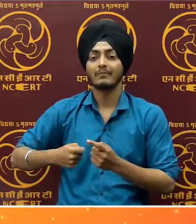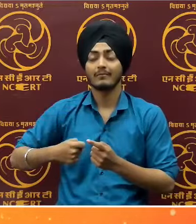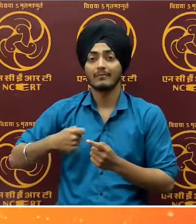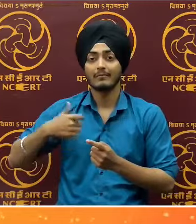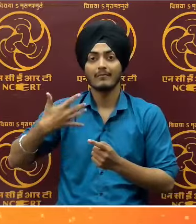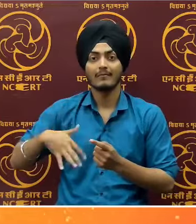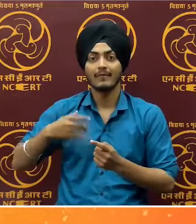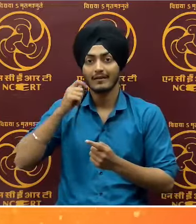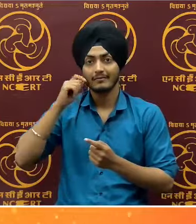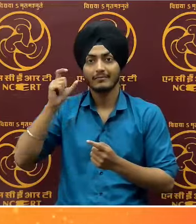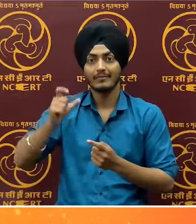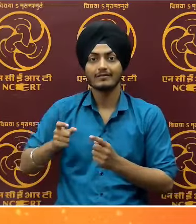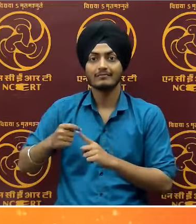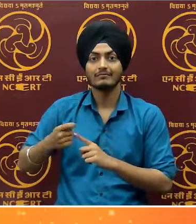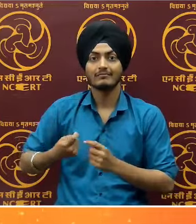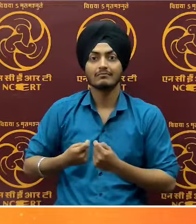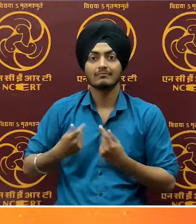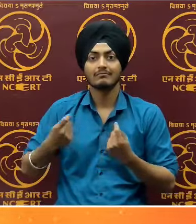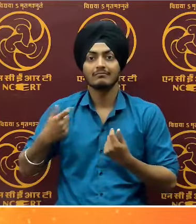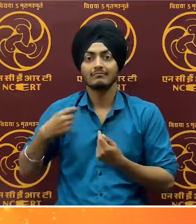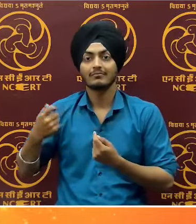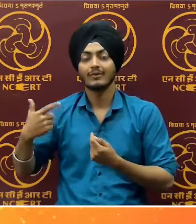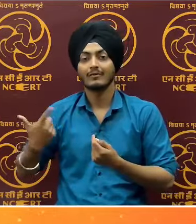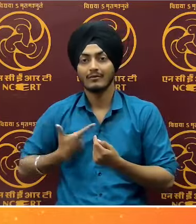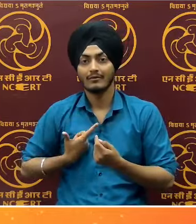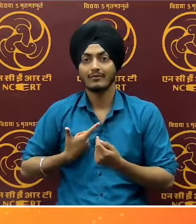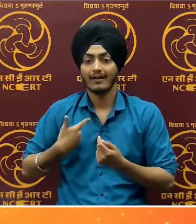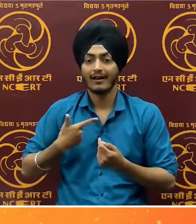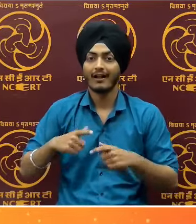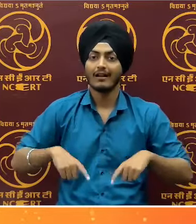These are the aspects. So we can say that the